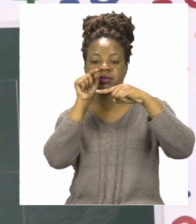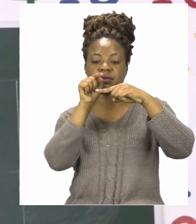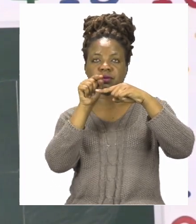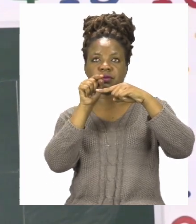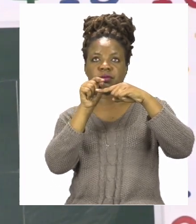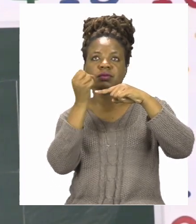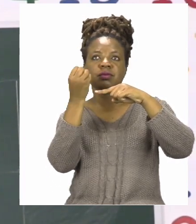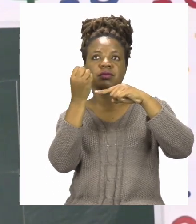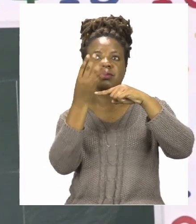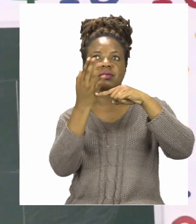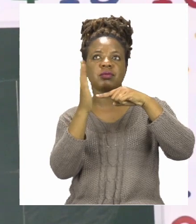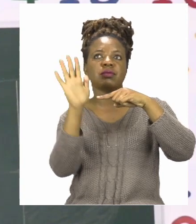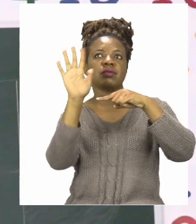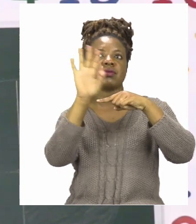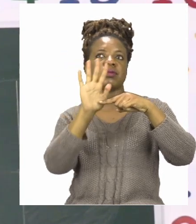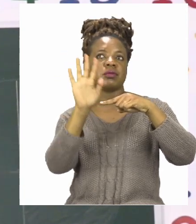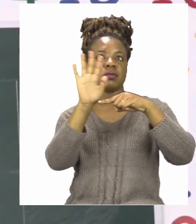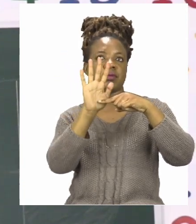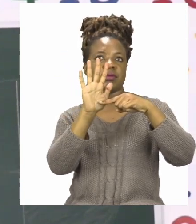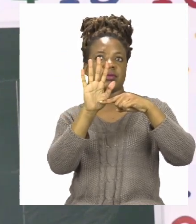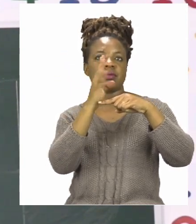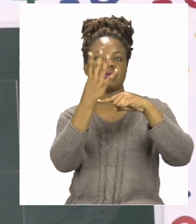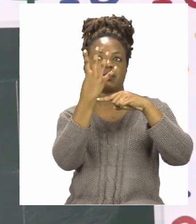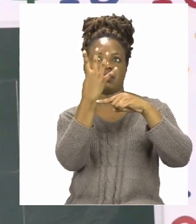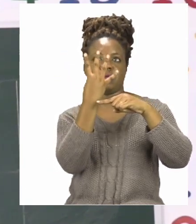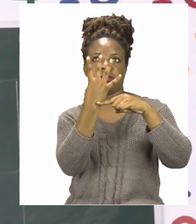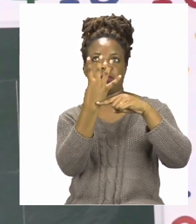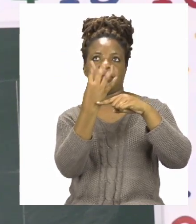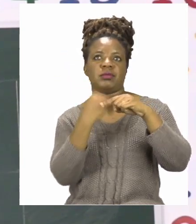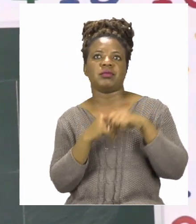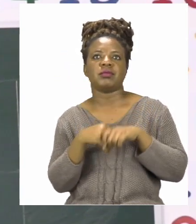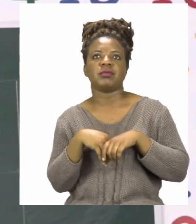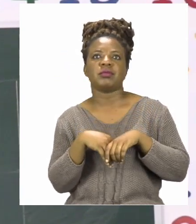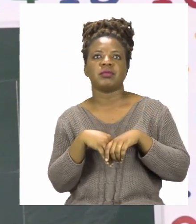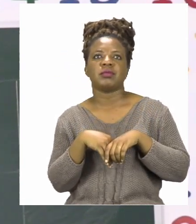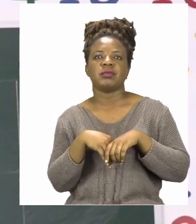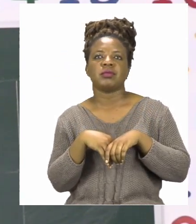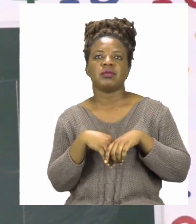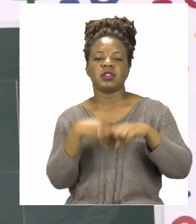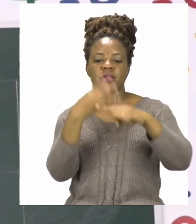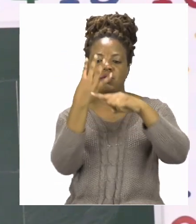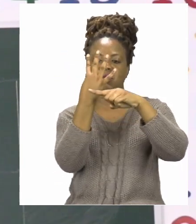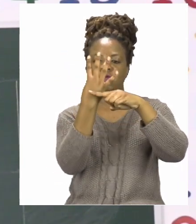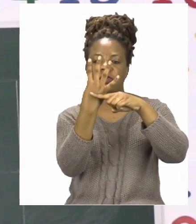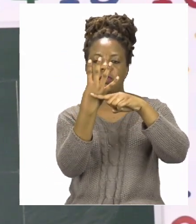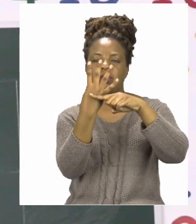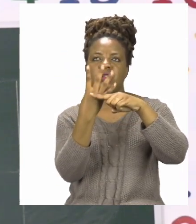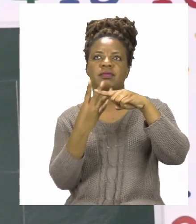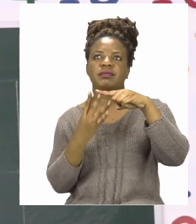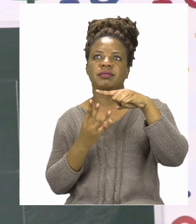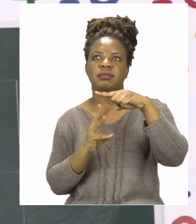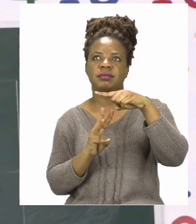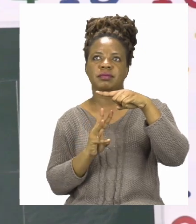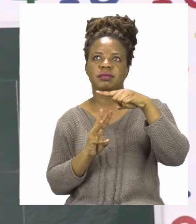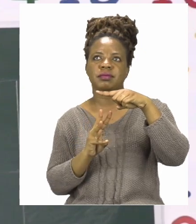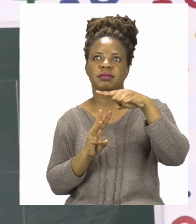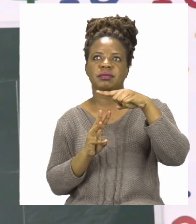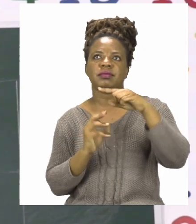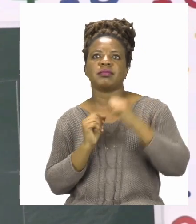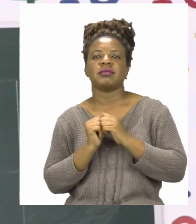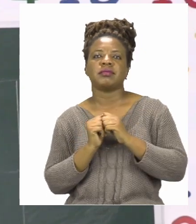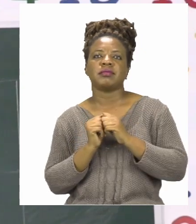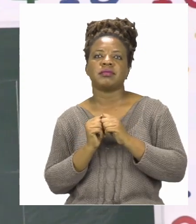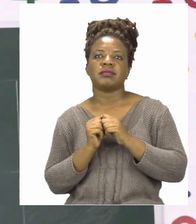colored. So we have now come to our correct fractions. So we know that there